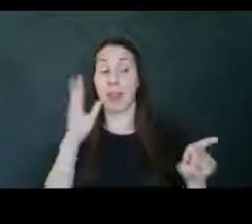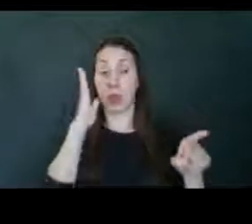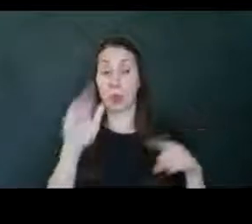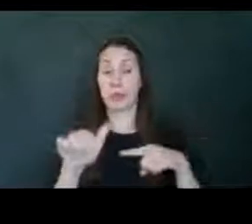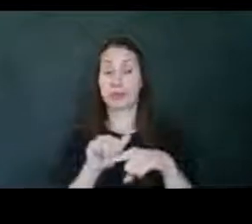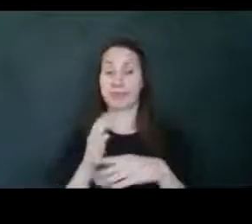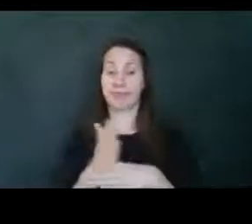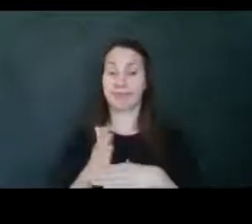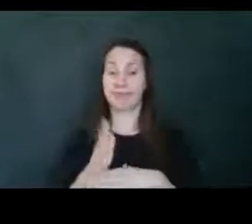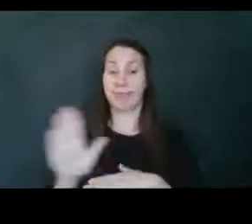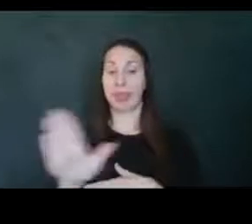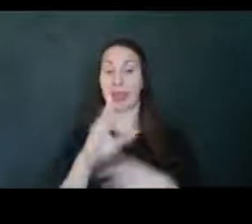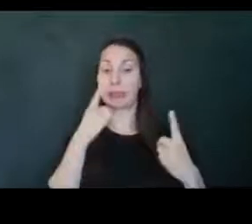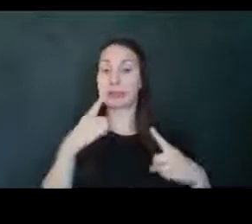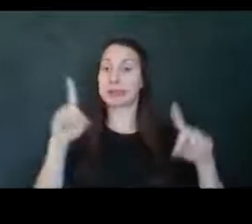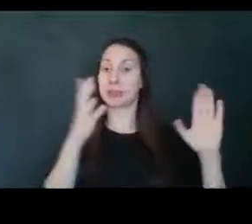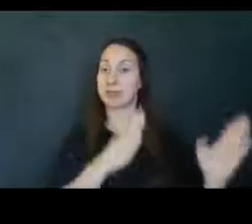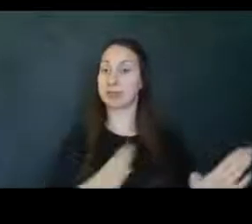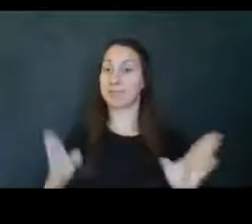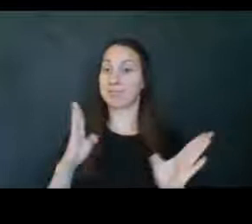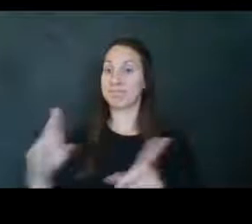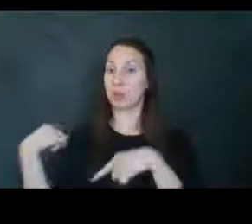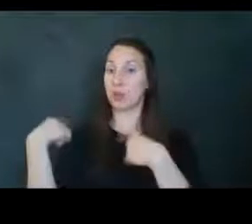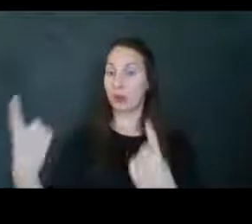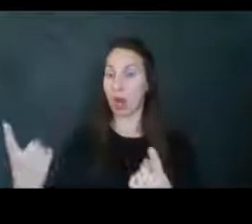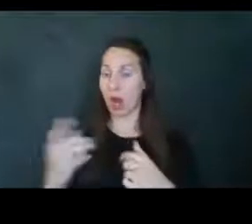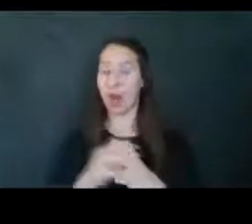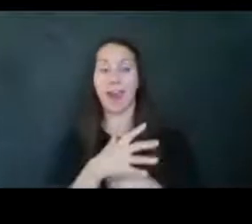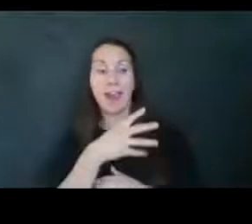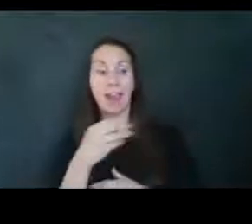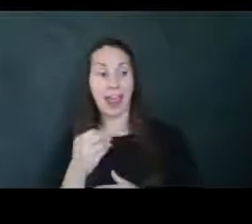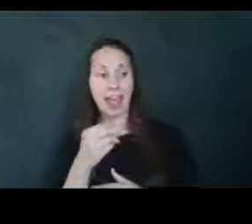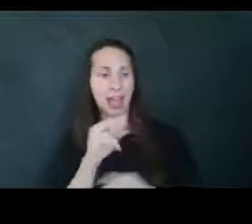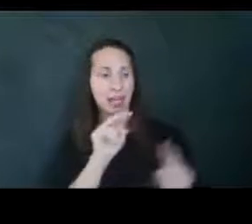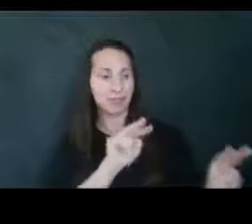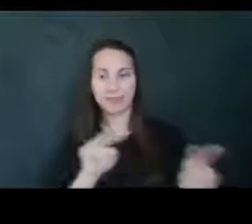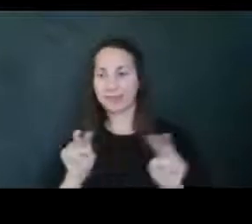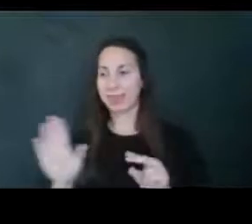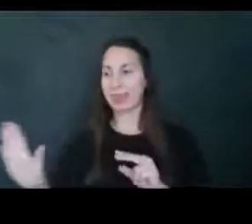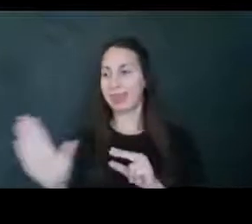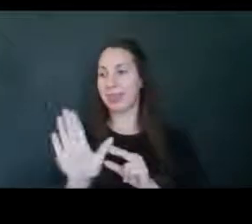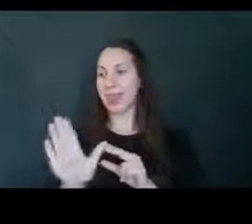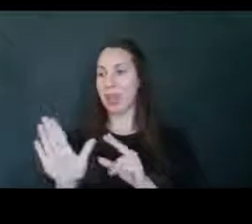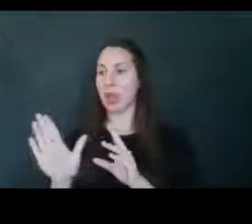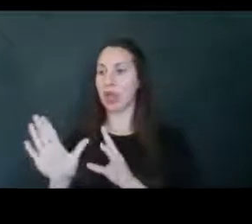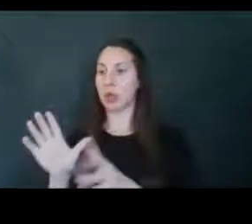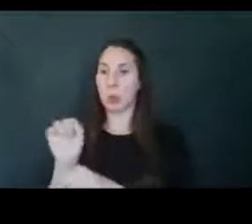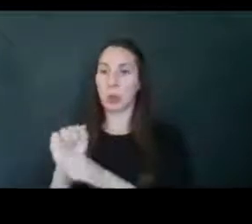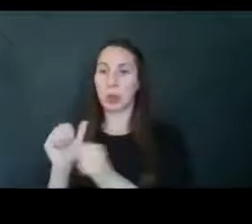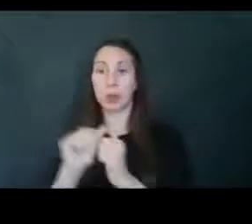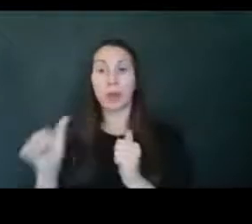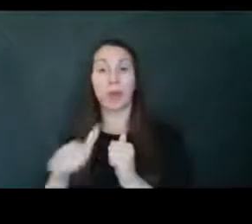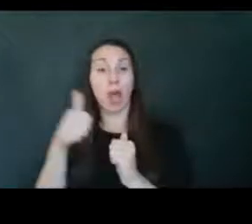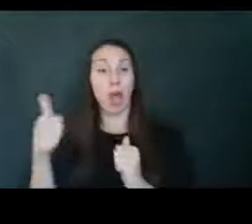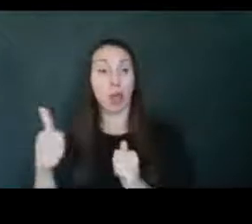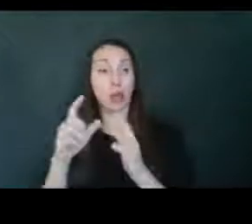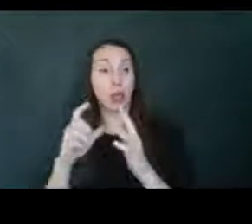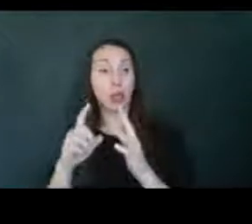part, and looking at their intersection with other initiatives in the diversity space,